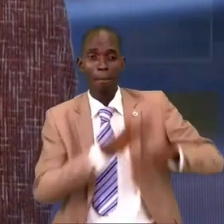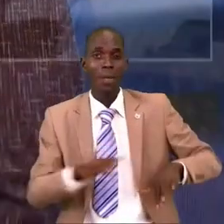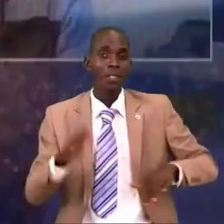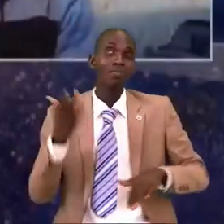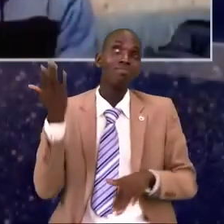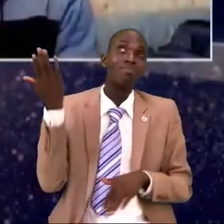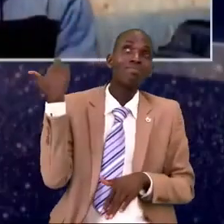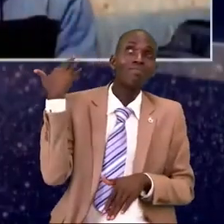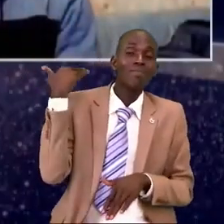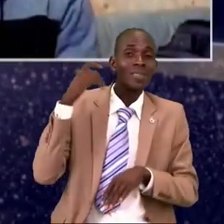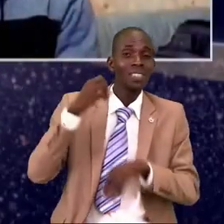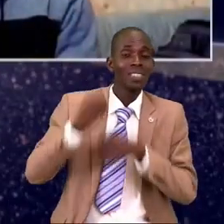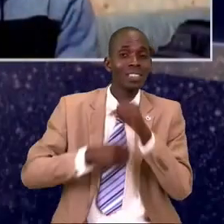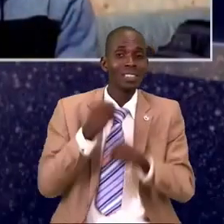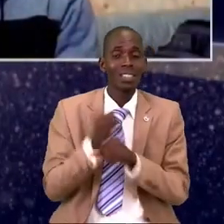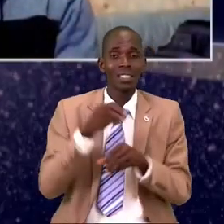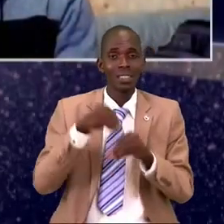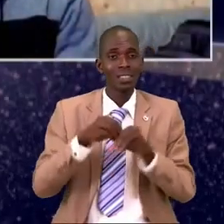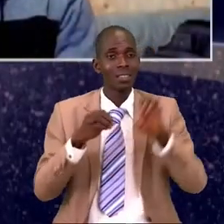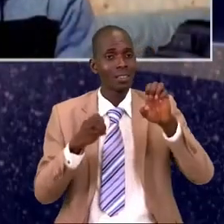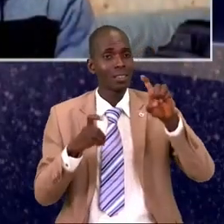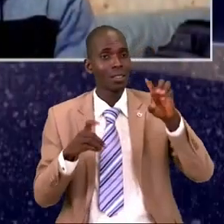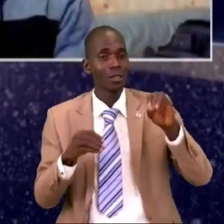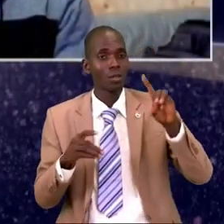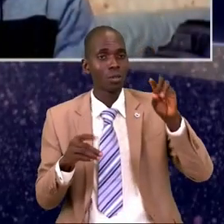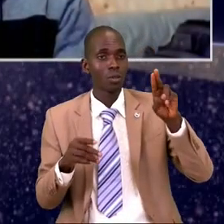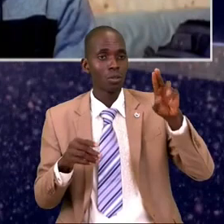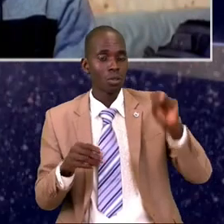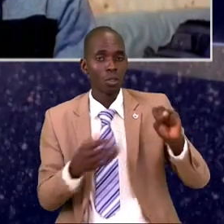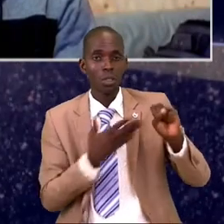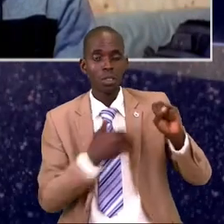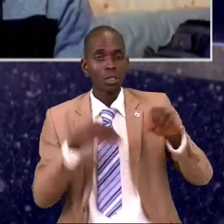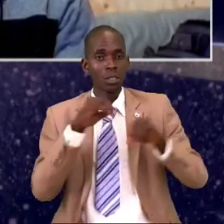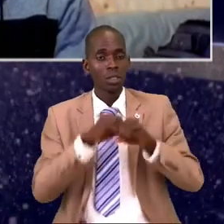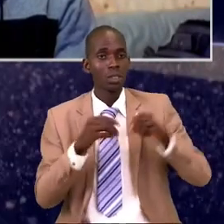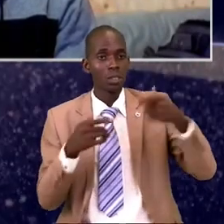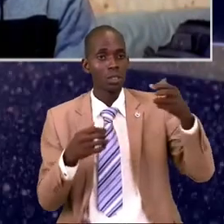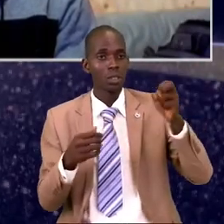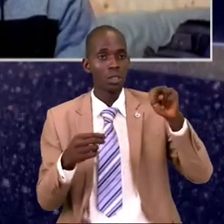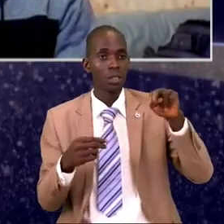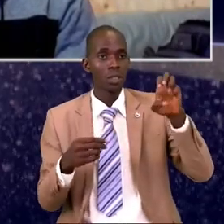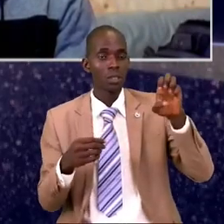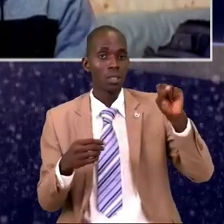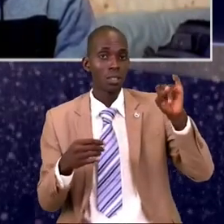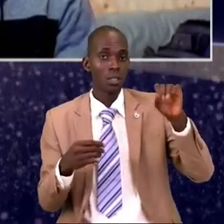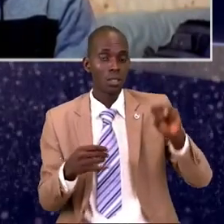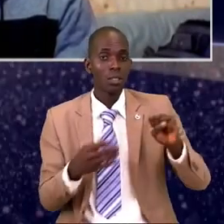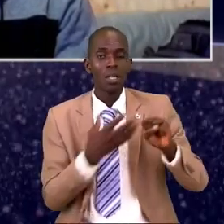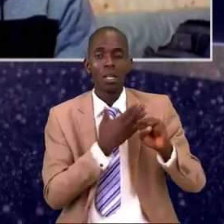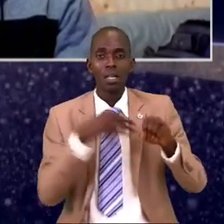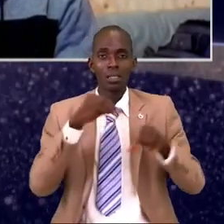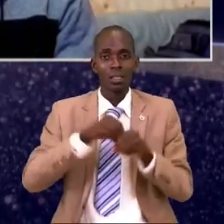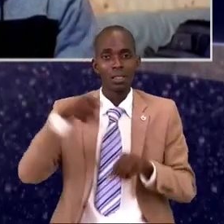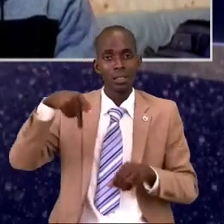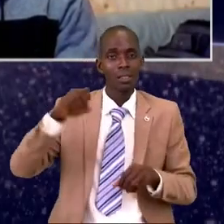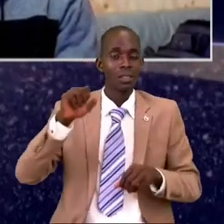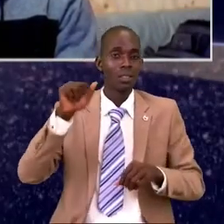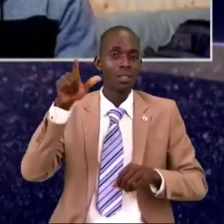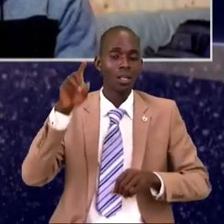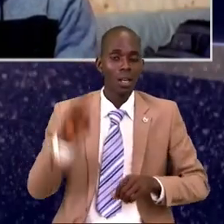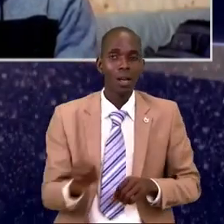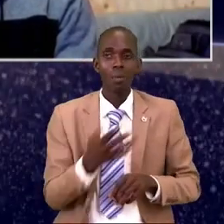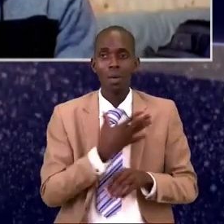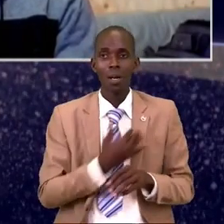of the Old Testament, and Christ came, the mercy carrier and the mercy giver, that he forgave